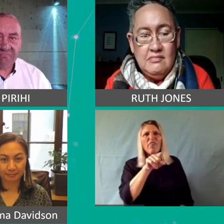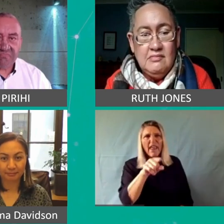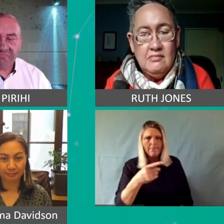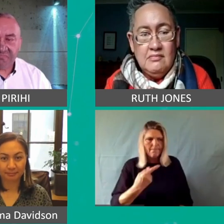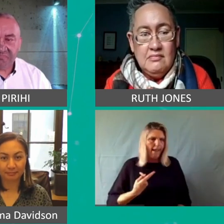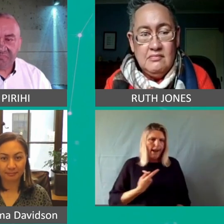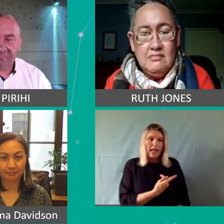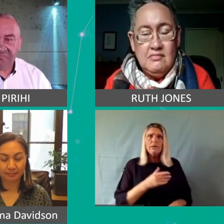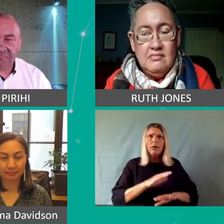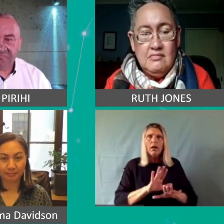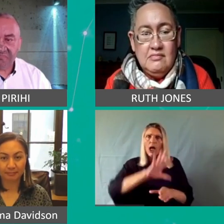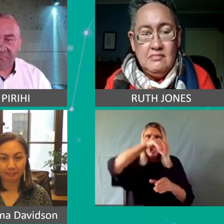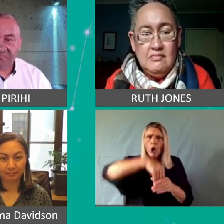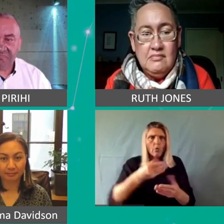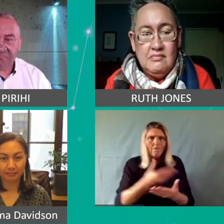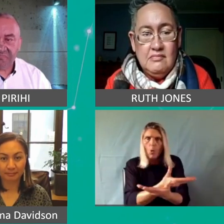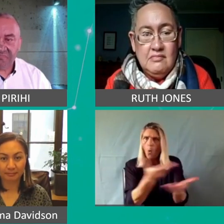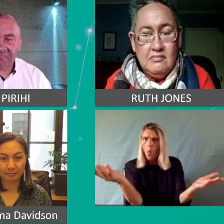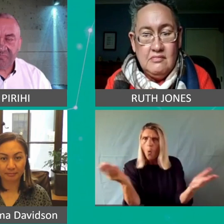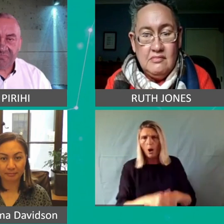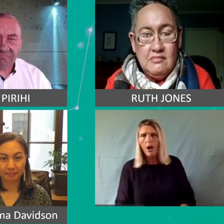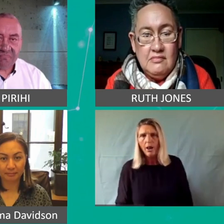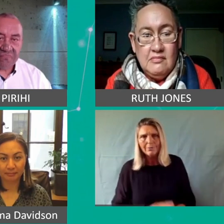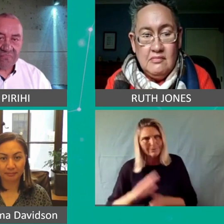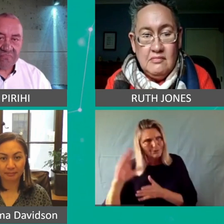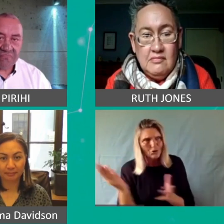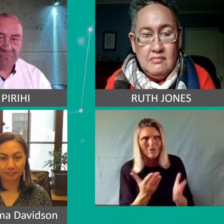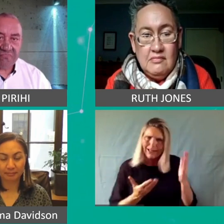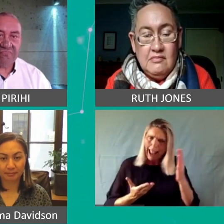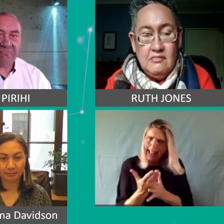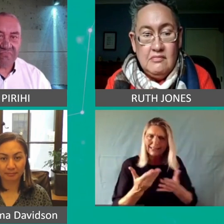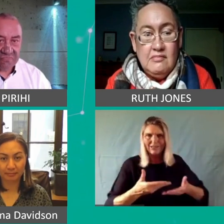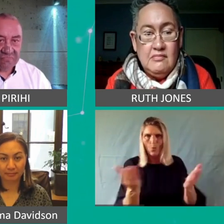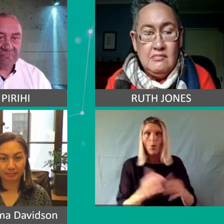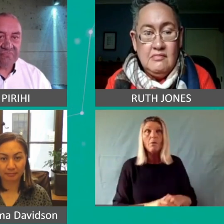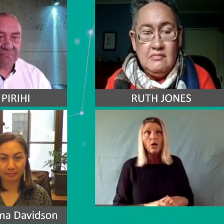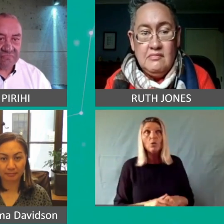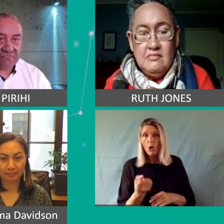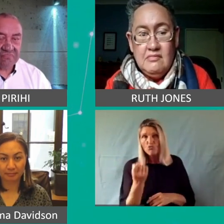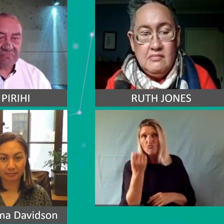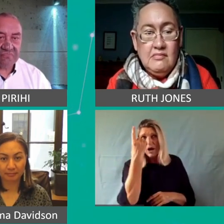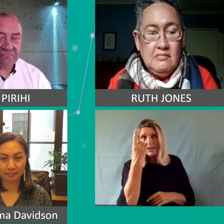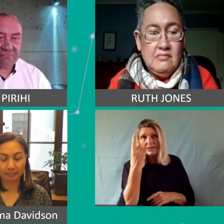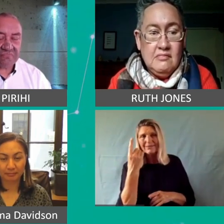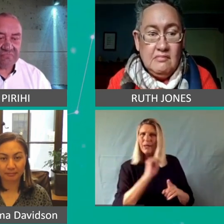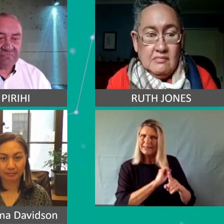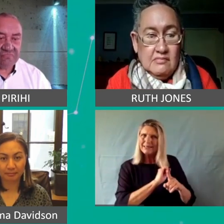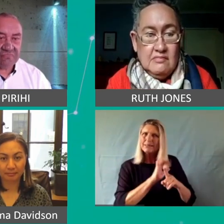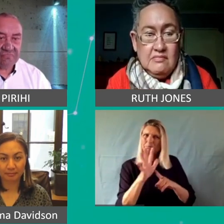everyone. And then also recognizing that there's our specialist services that we need for people who